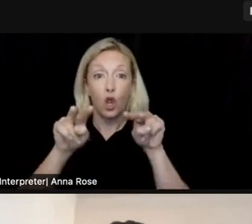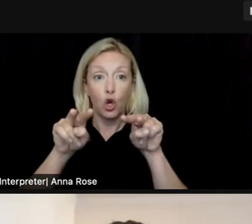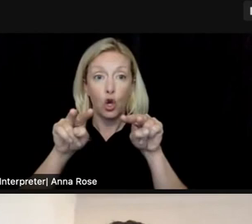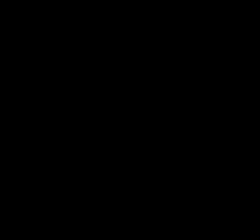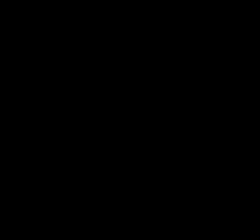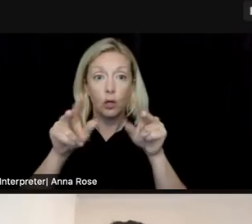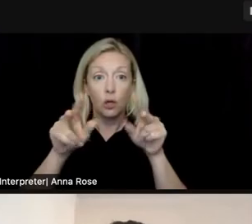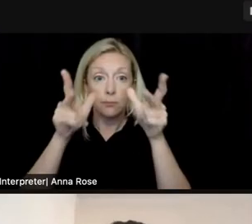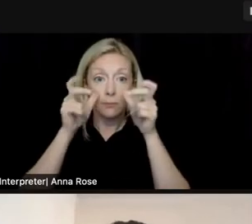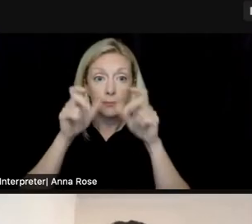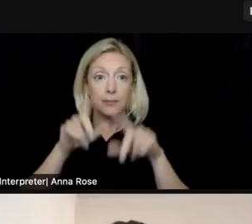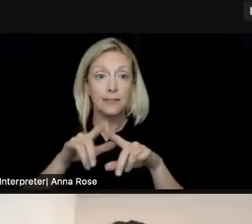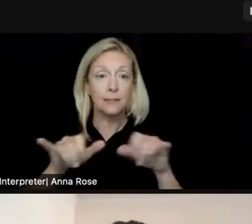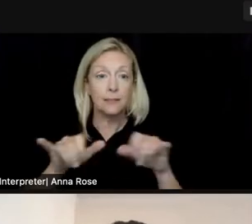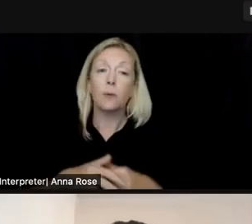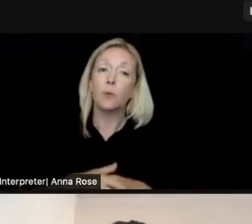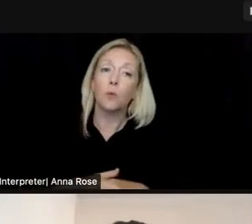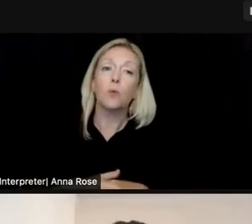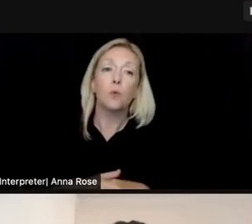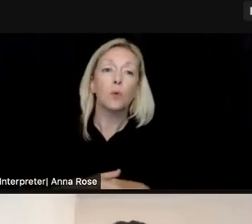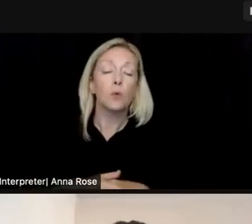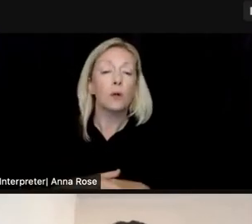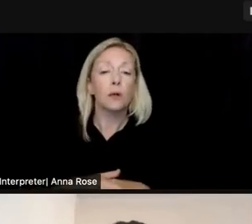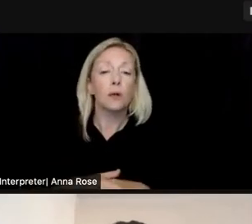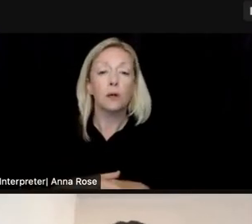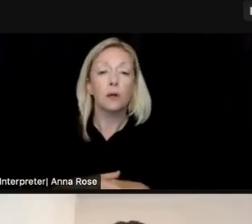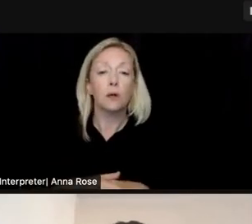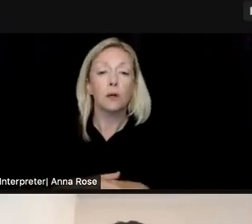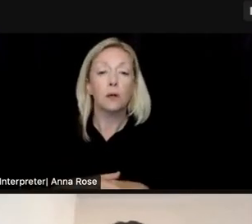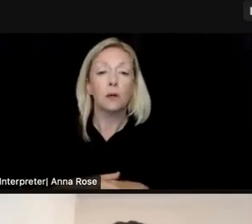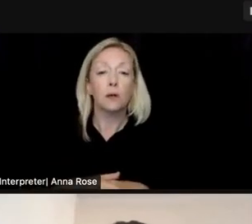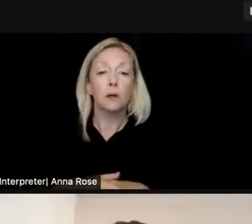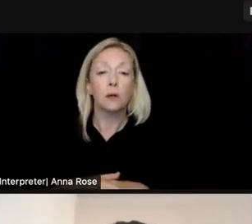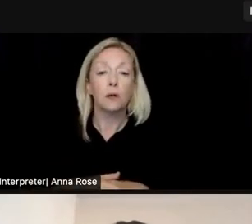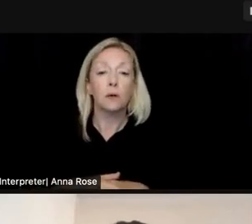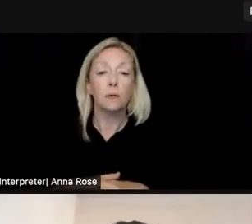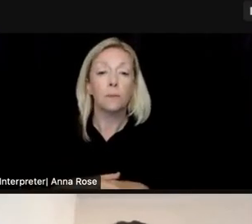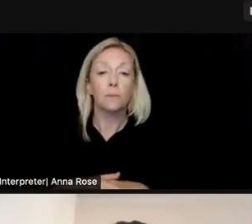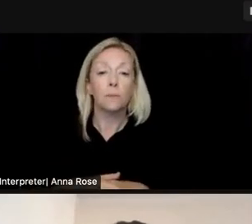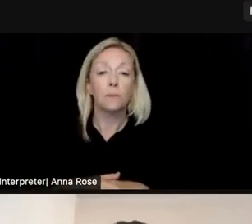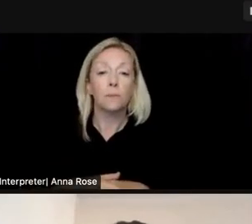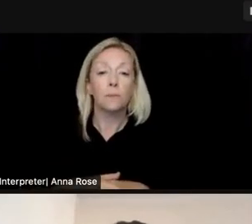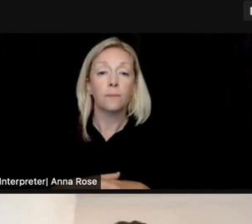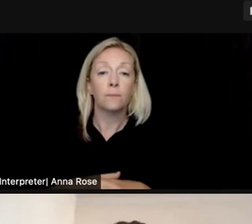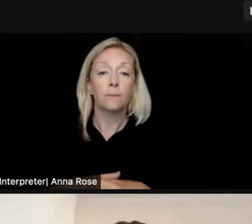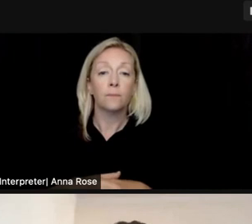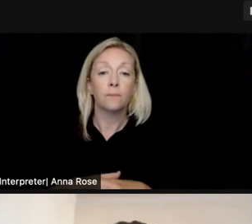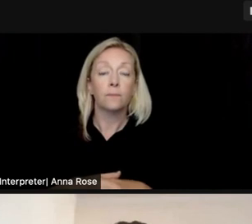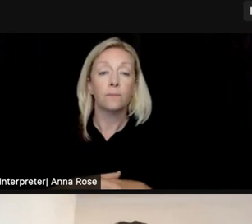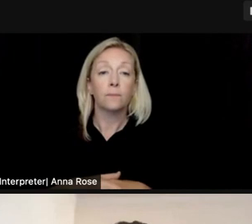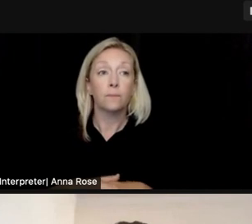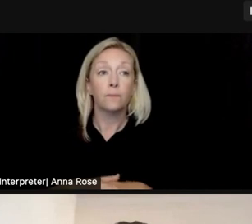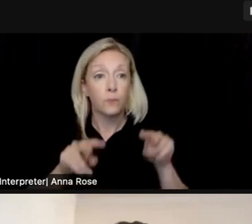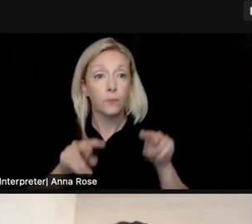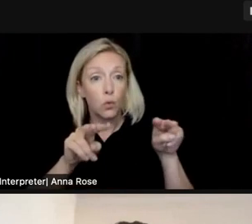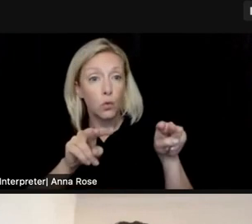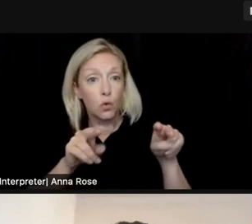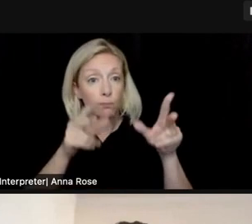time, be able to look at for information through American Sign